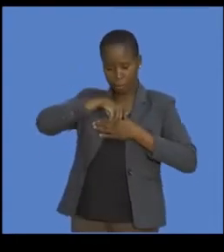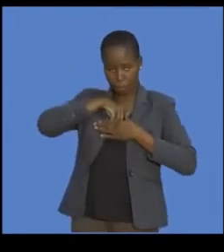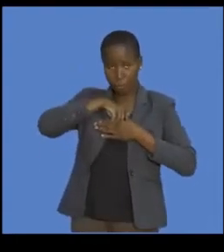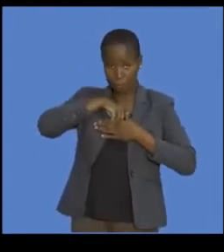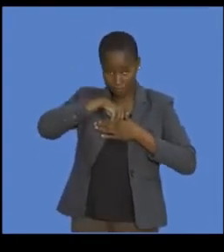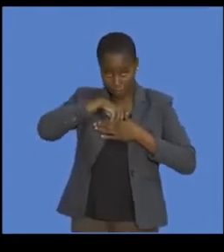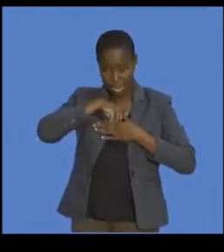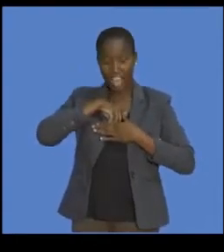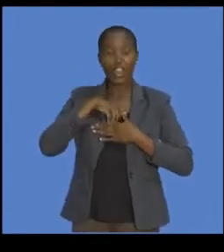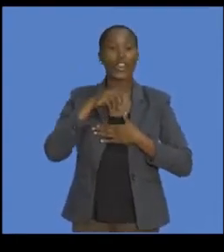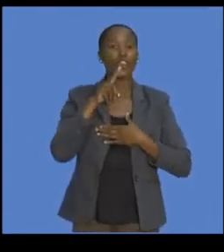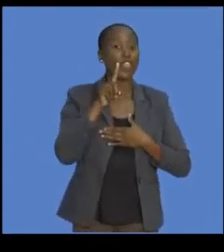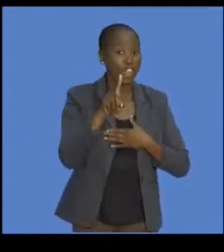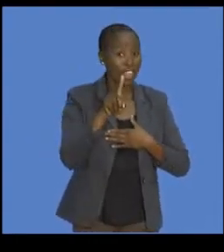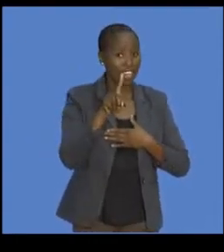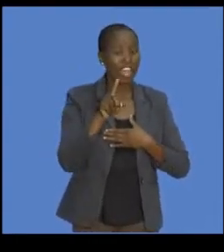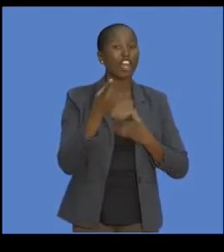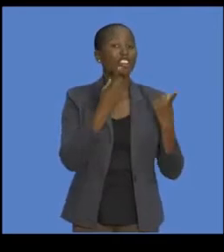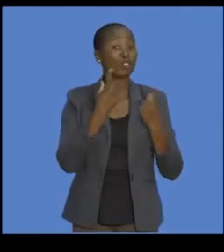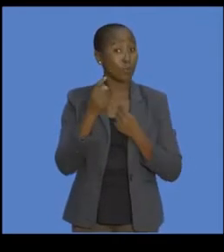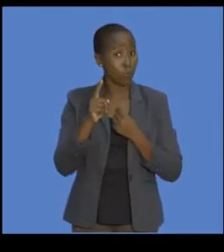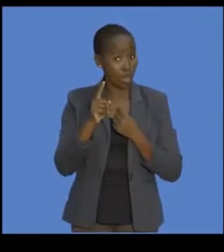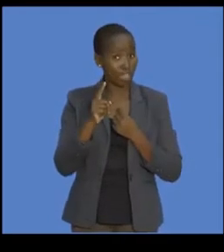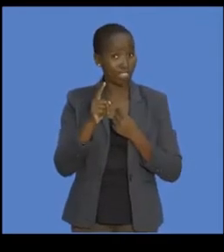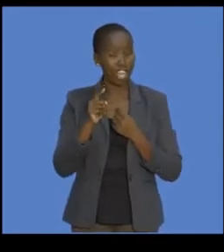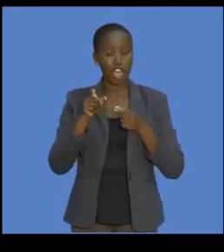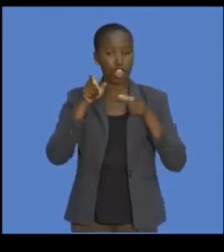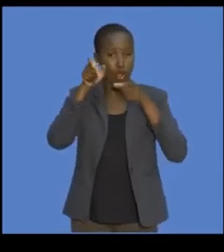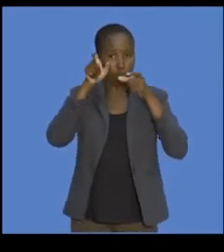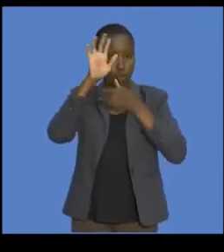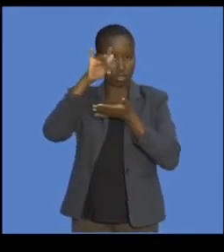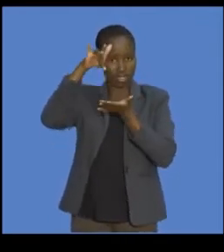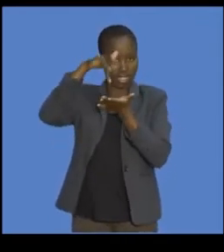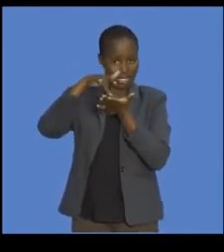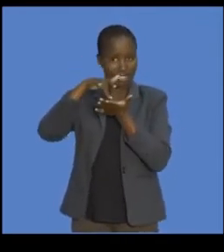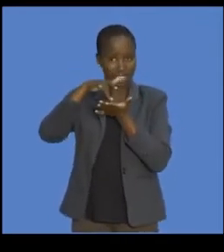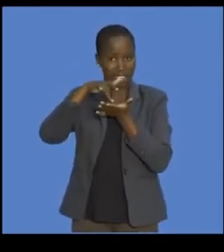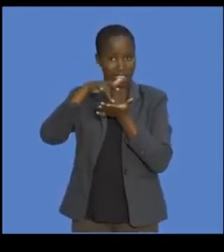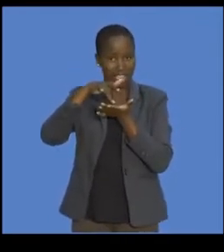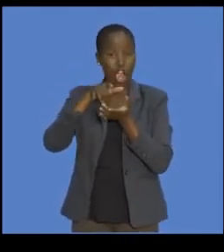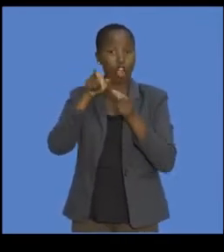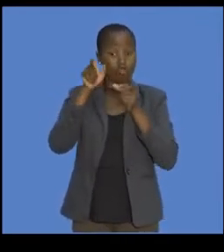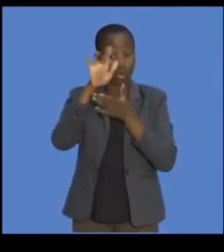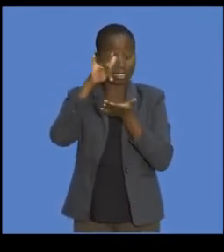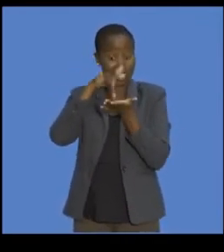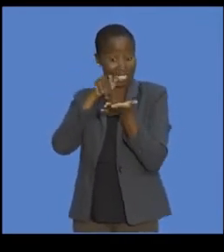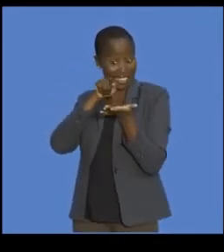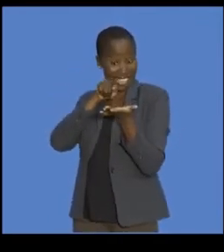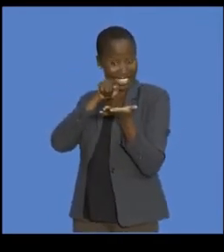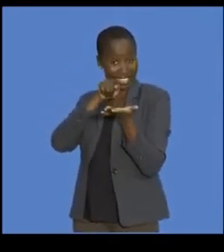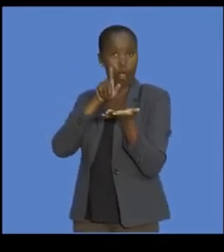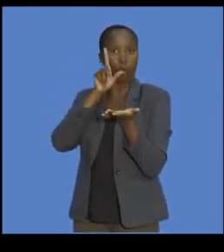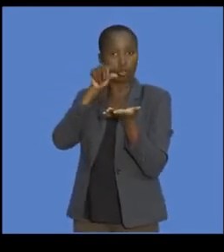then inform the control center, and that control center is going to send